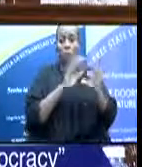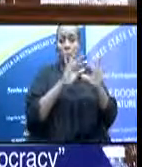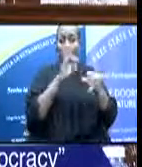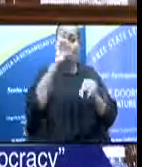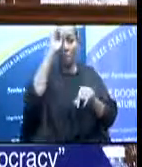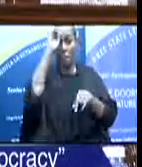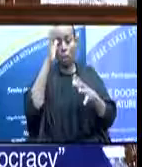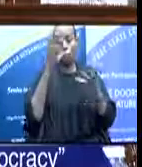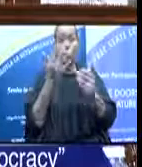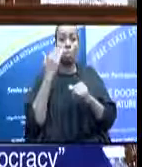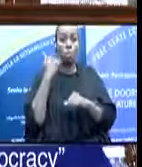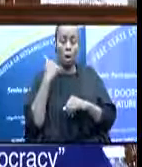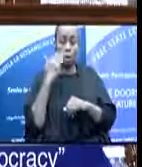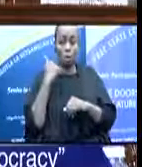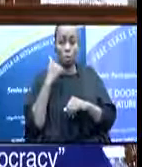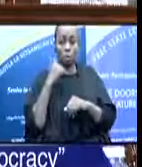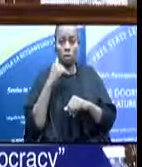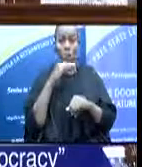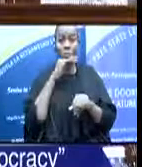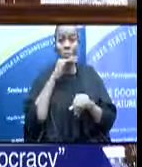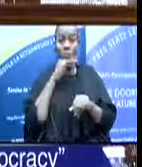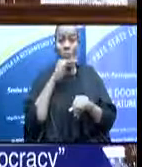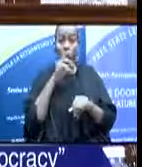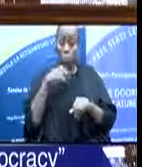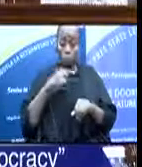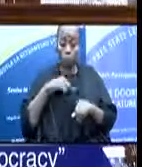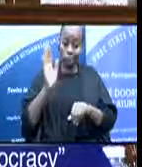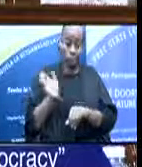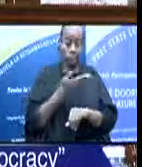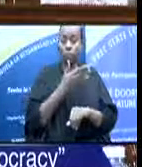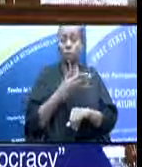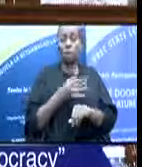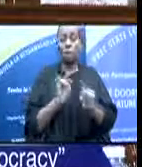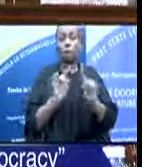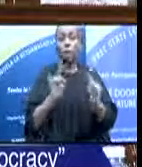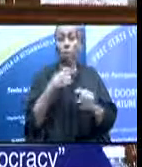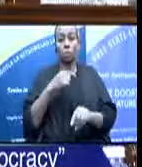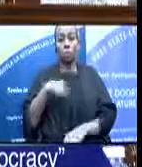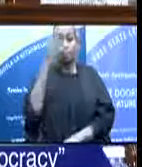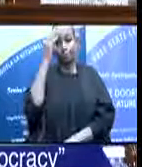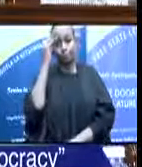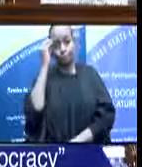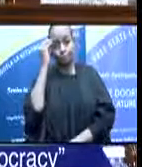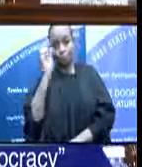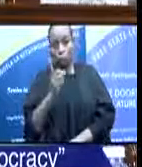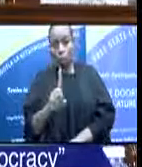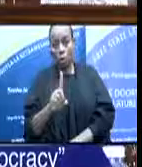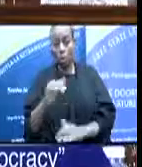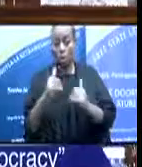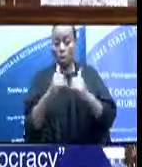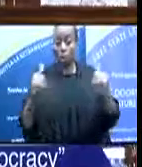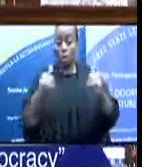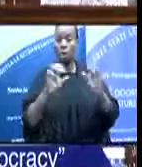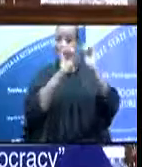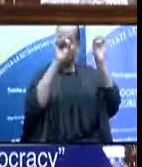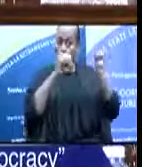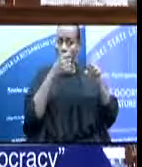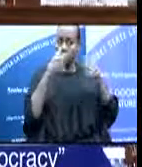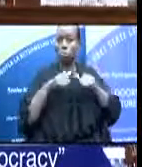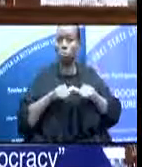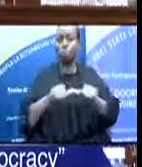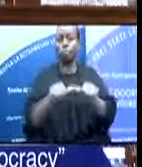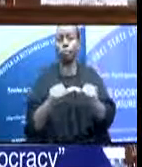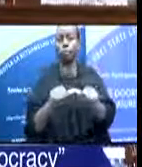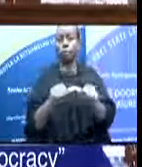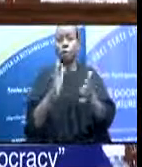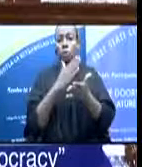gone. Do not make a mistake. We are not ignorant to the fact that we still have apartheid sympathizers that